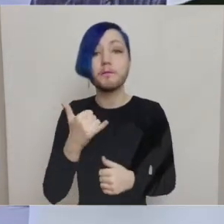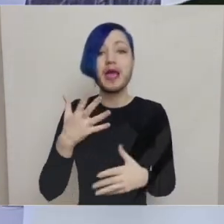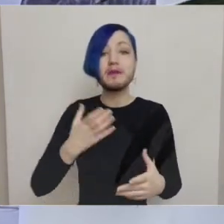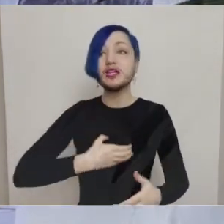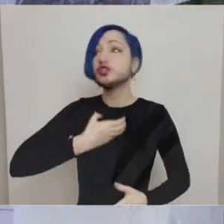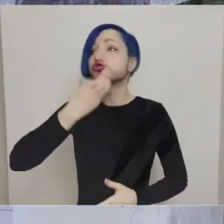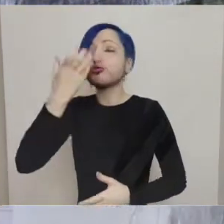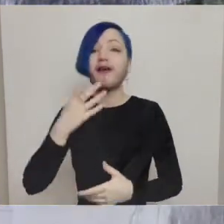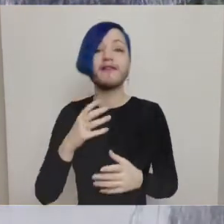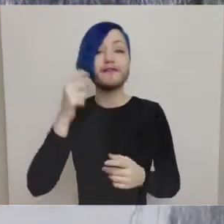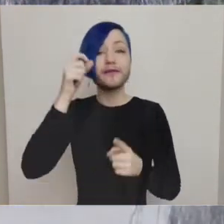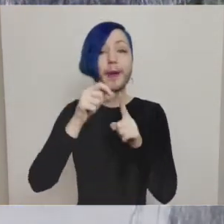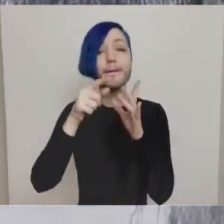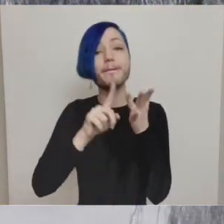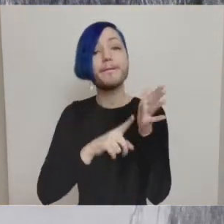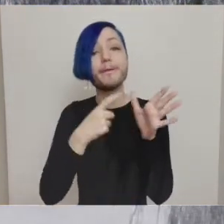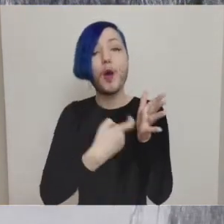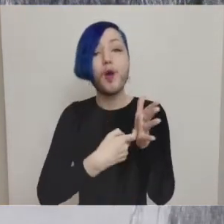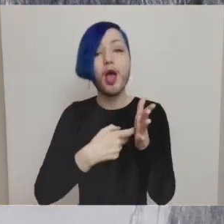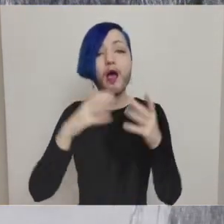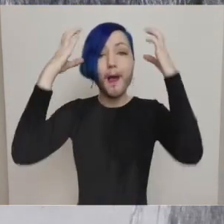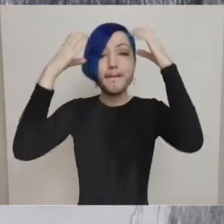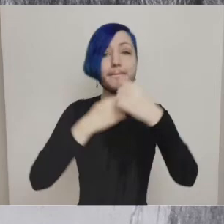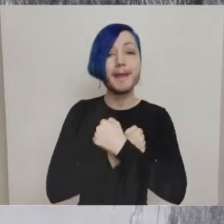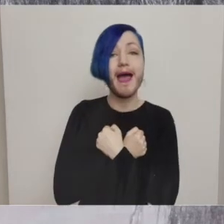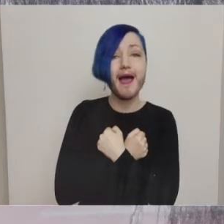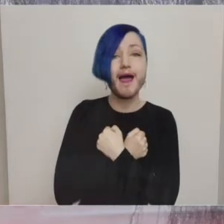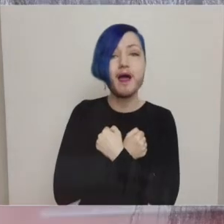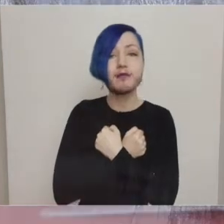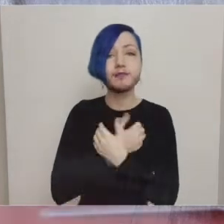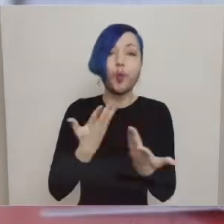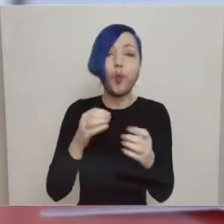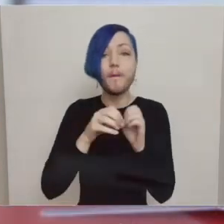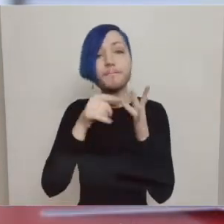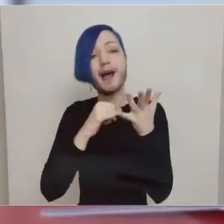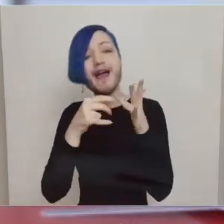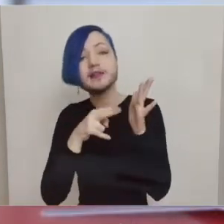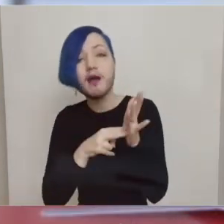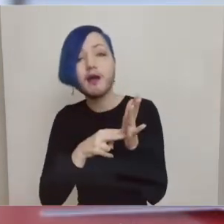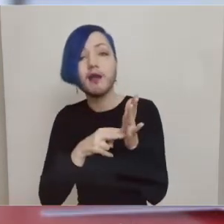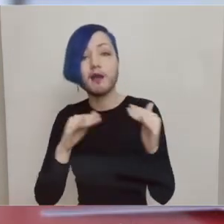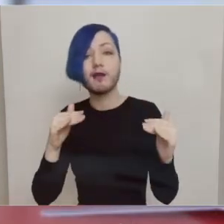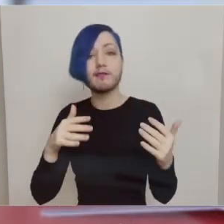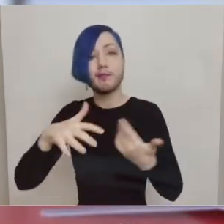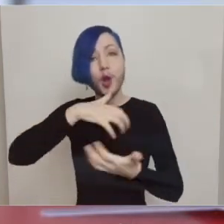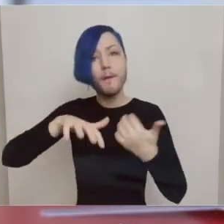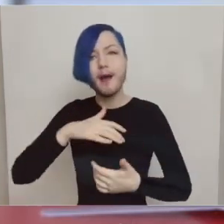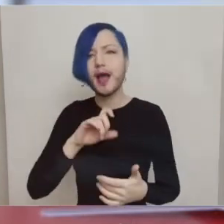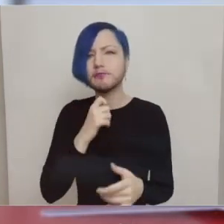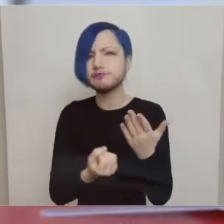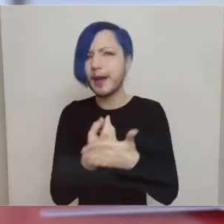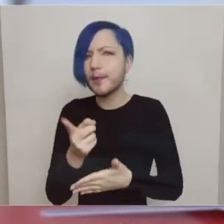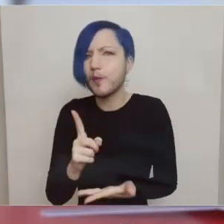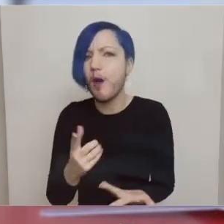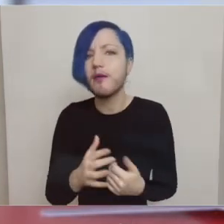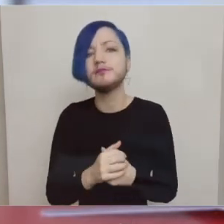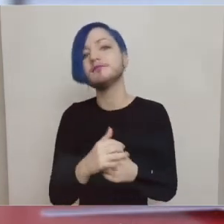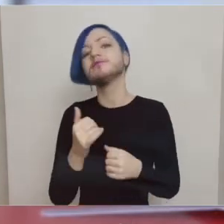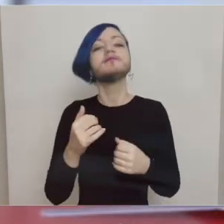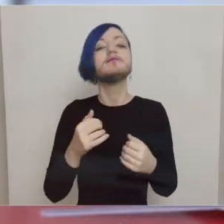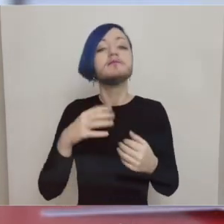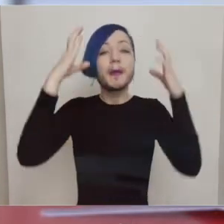with a polar bear or bison? Would the bear's sturdy legs be able to support the long neck of the